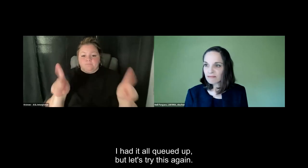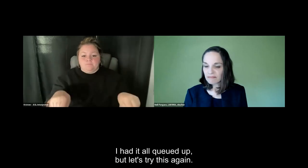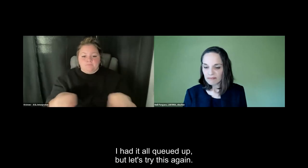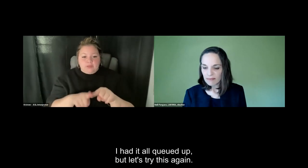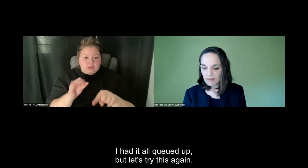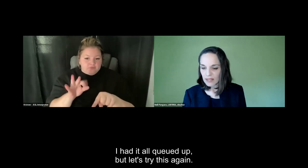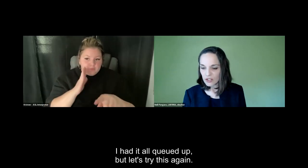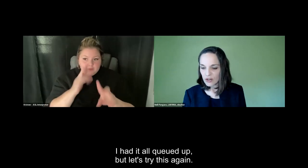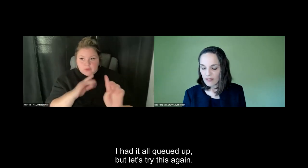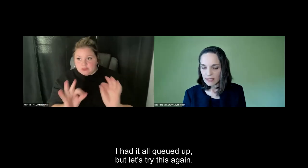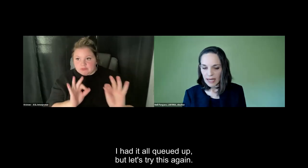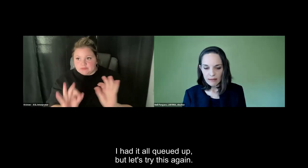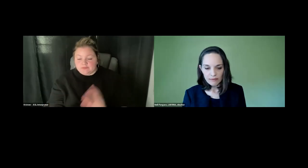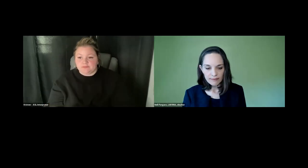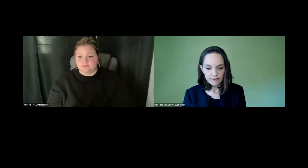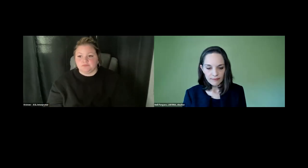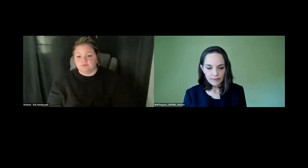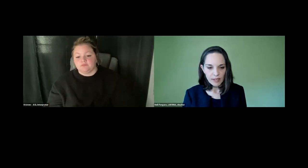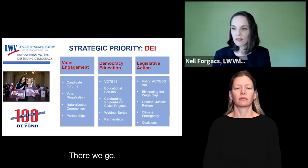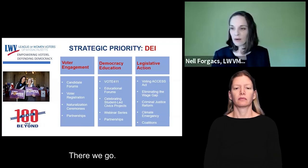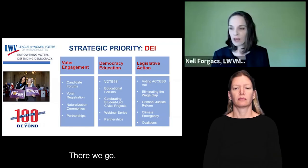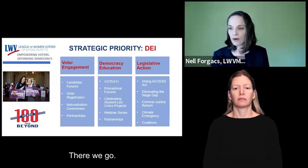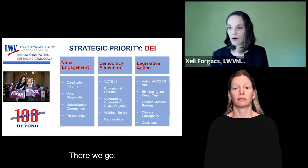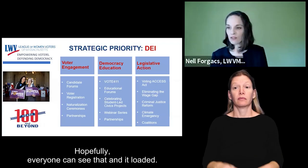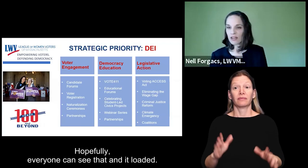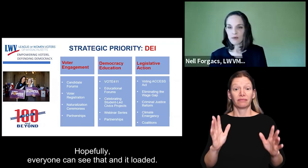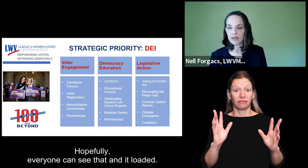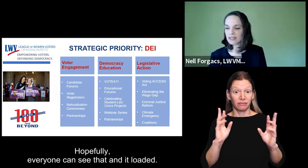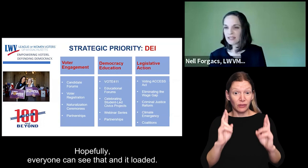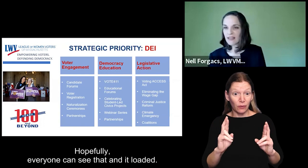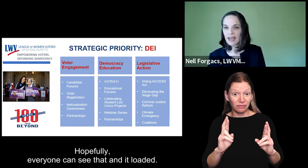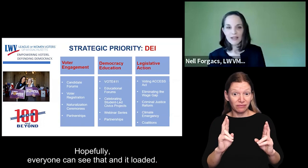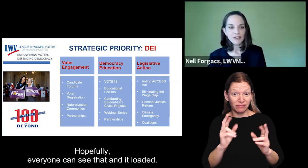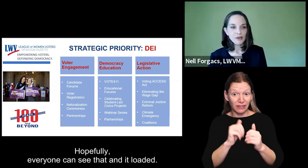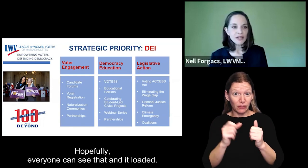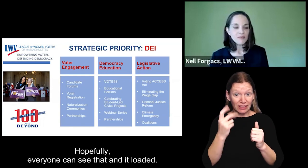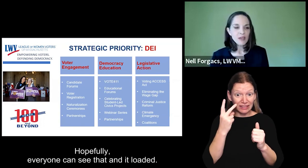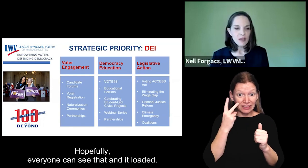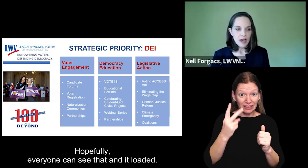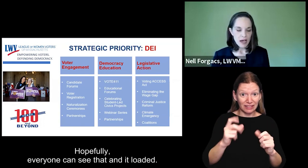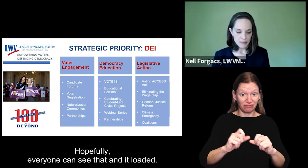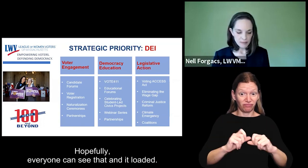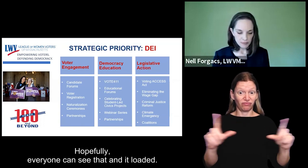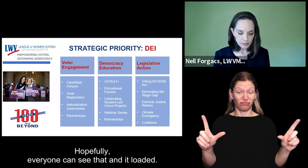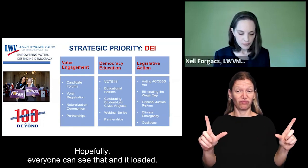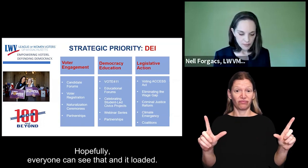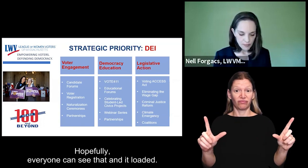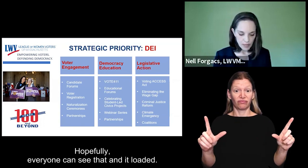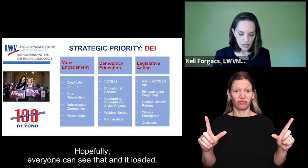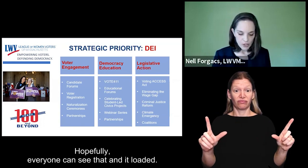let's try this again. There we go. Hopefully everyone can see that and it loaded. Um,